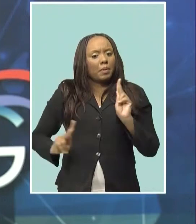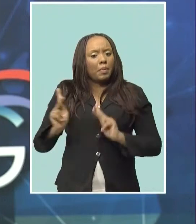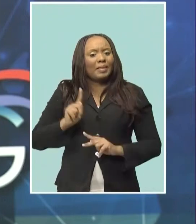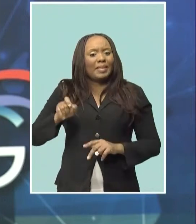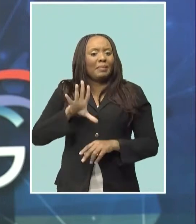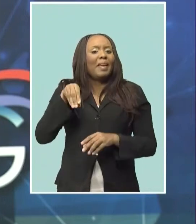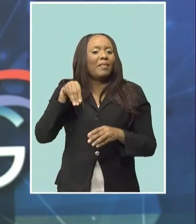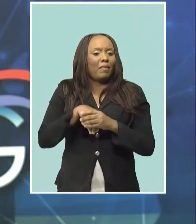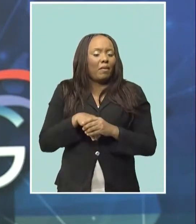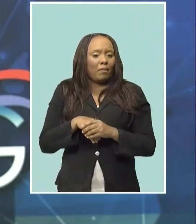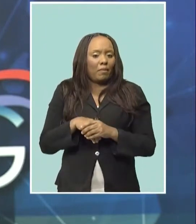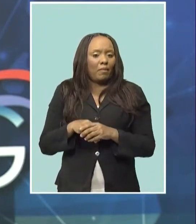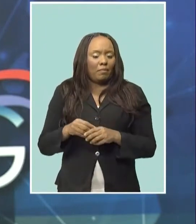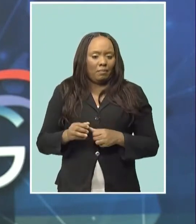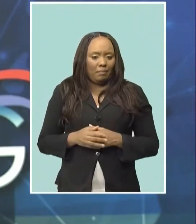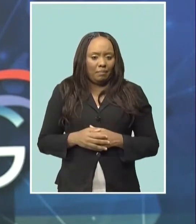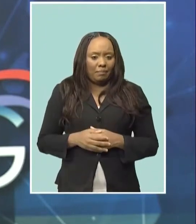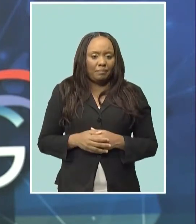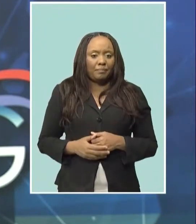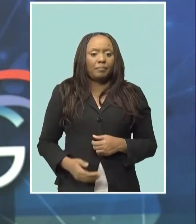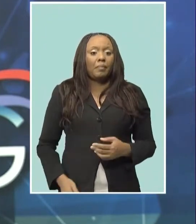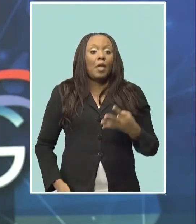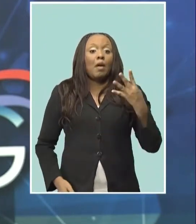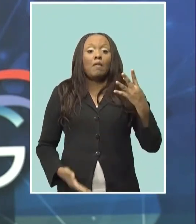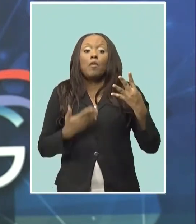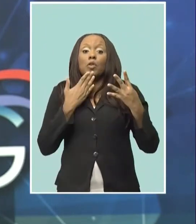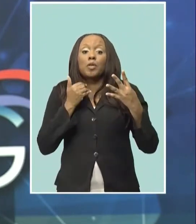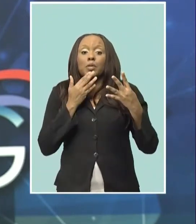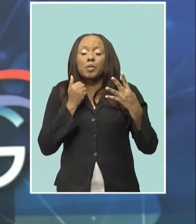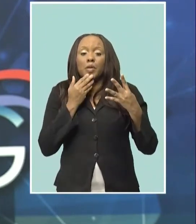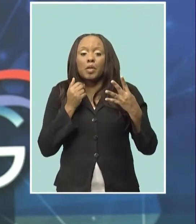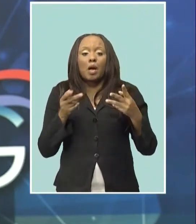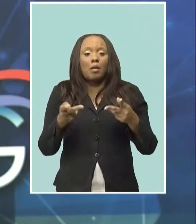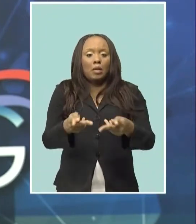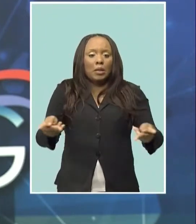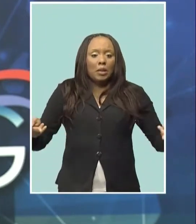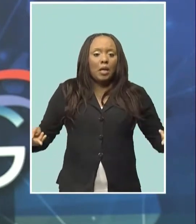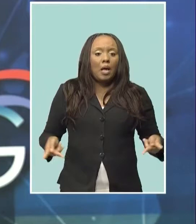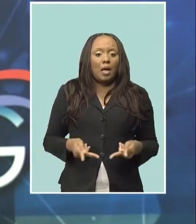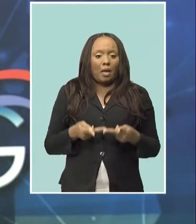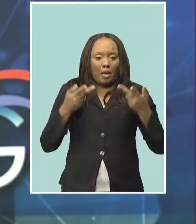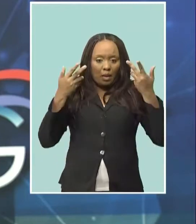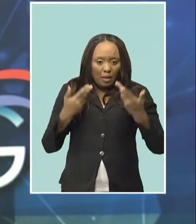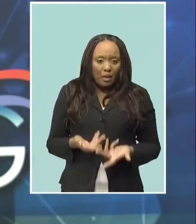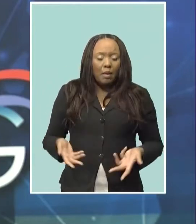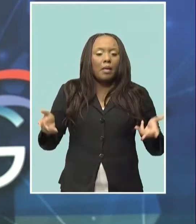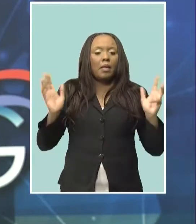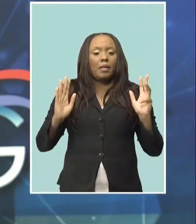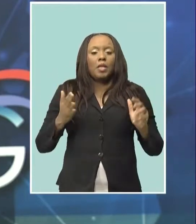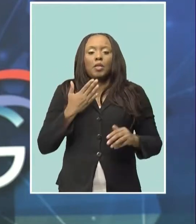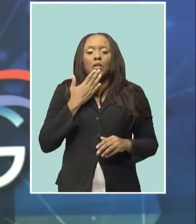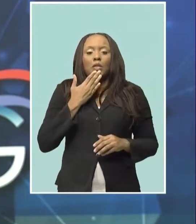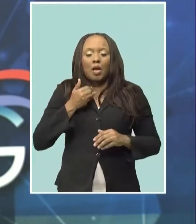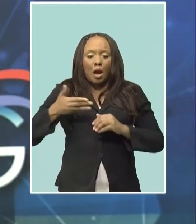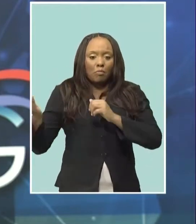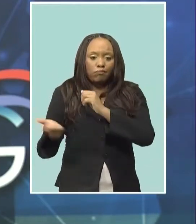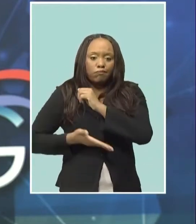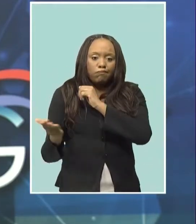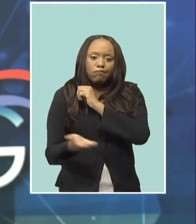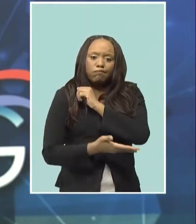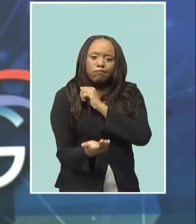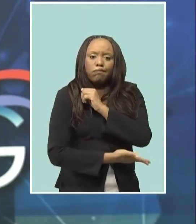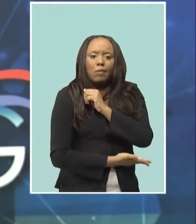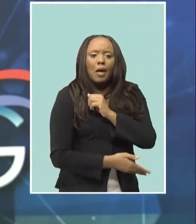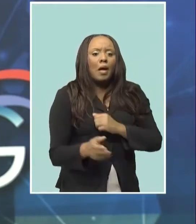4 sugar plantations have completed the reaping of sugar cane for this year's sugar harvest. Another is set to end cutting this